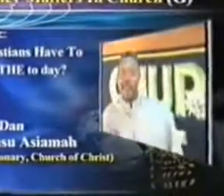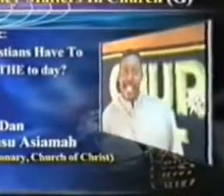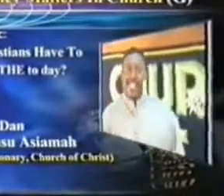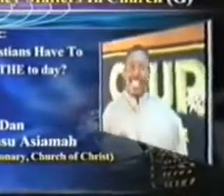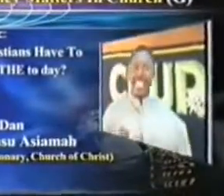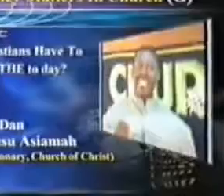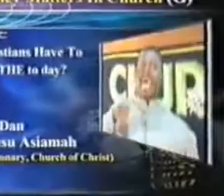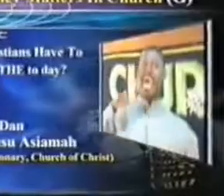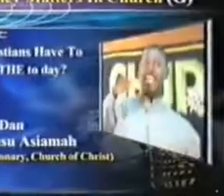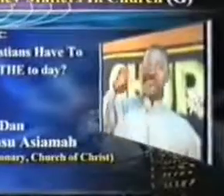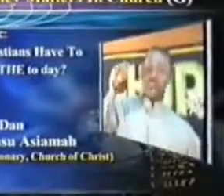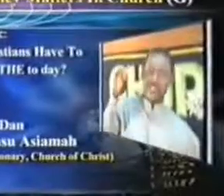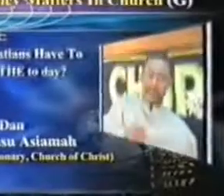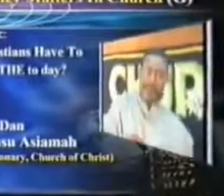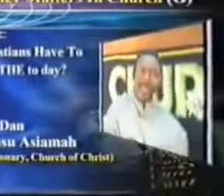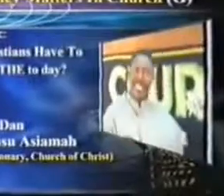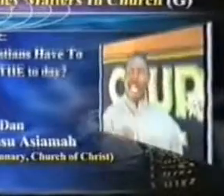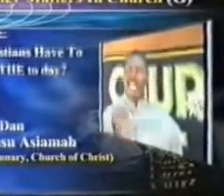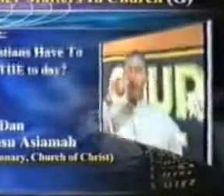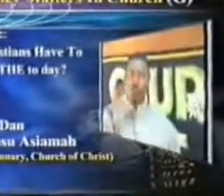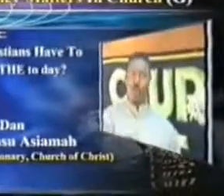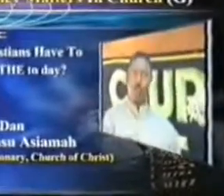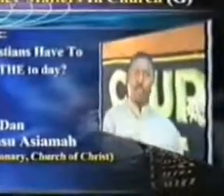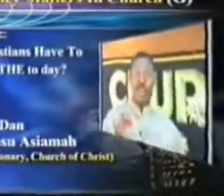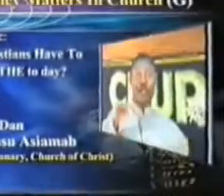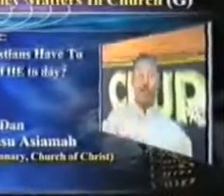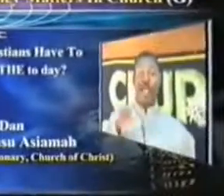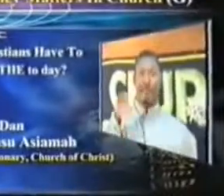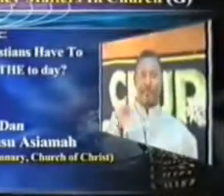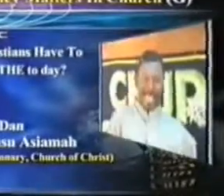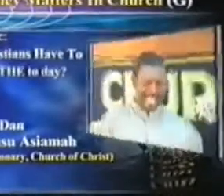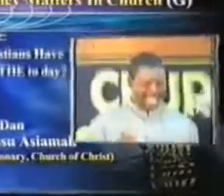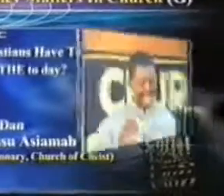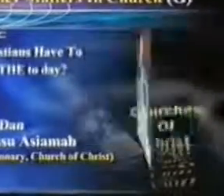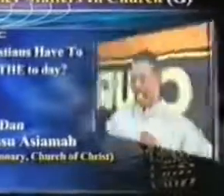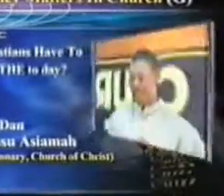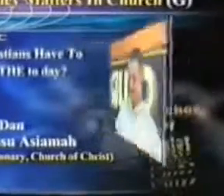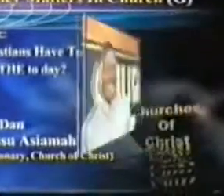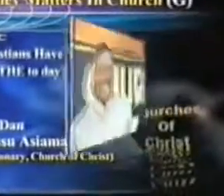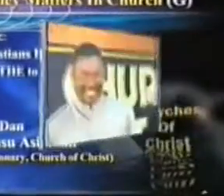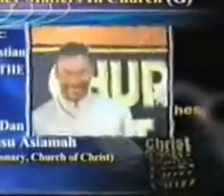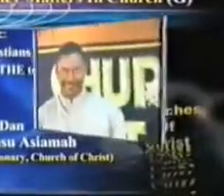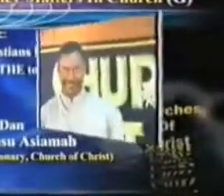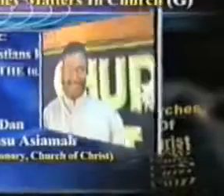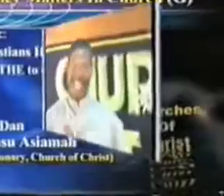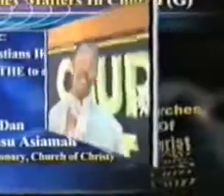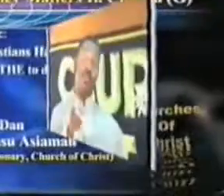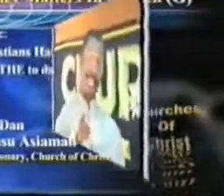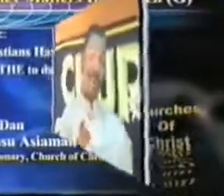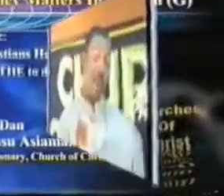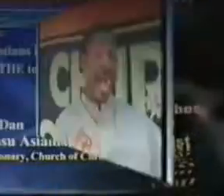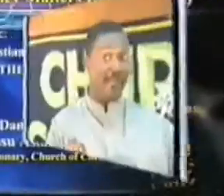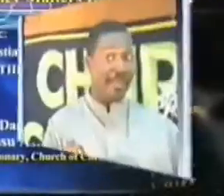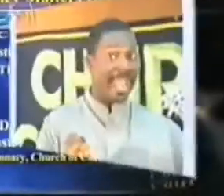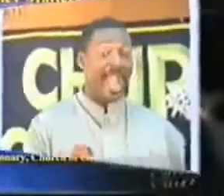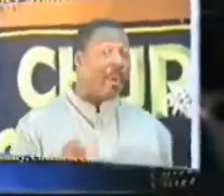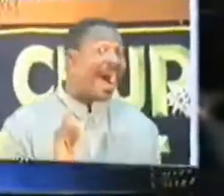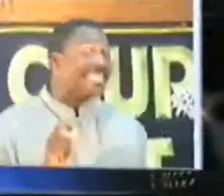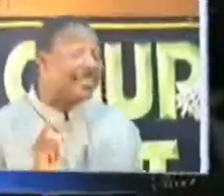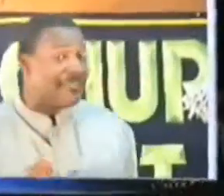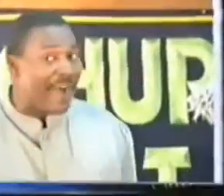ne bre na shim na ye hunu ni unyankopon epe and na ye to me aye. Last week, medoba